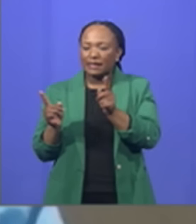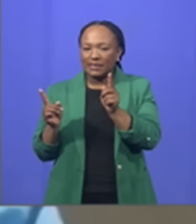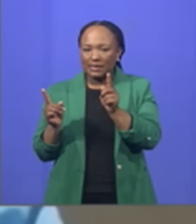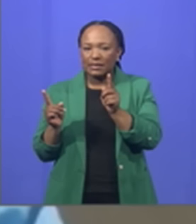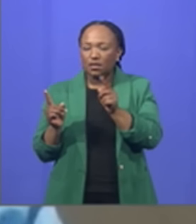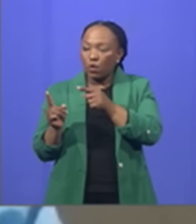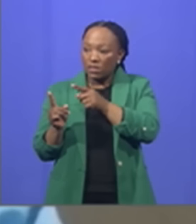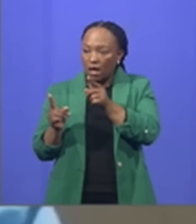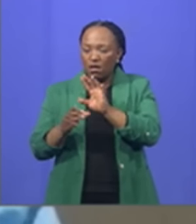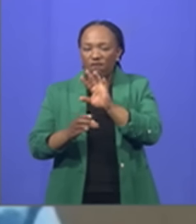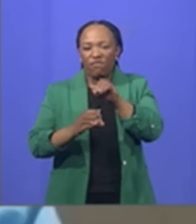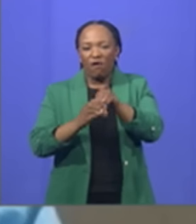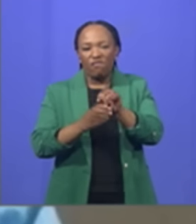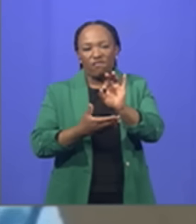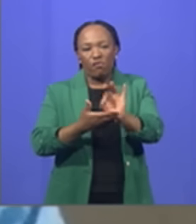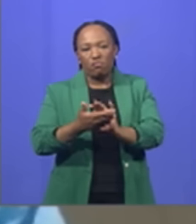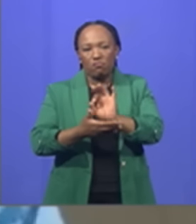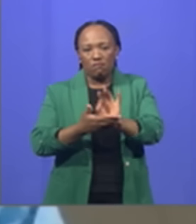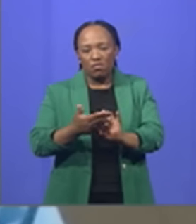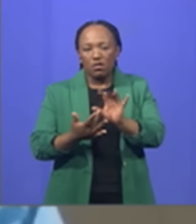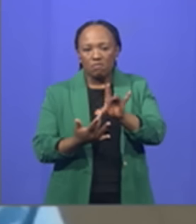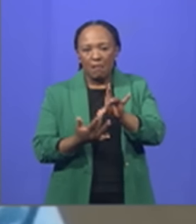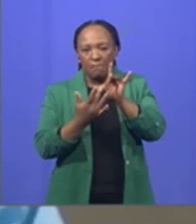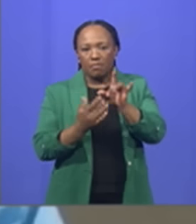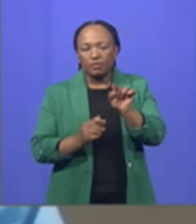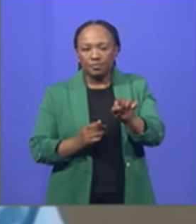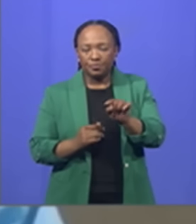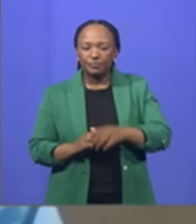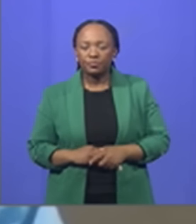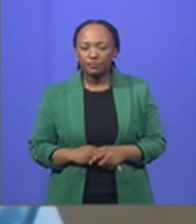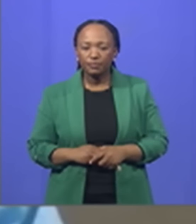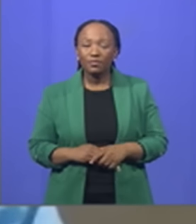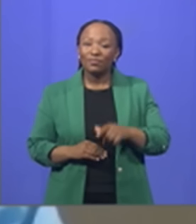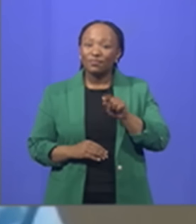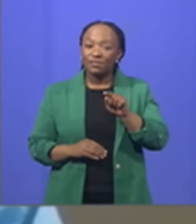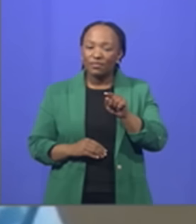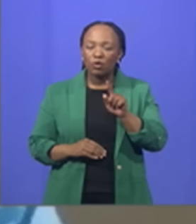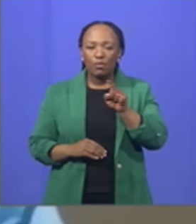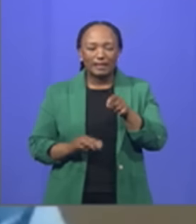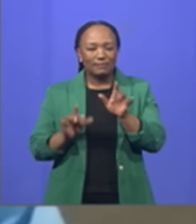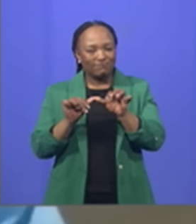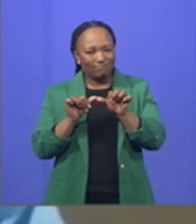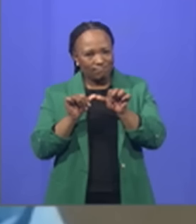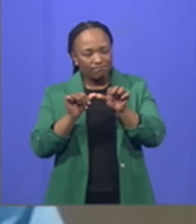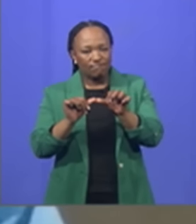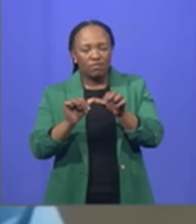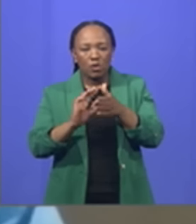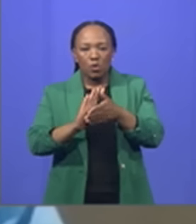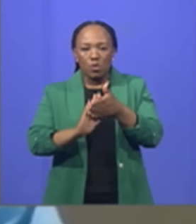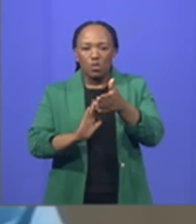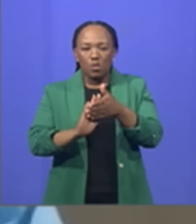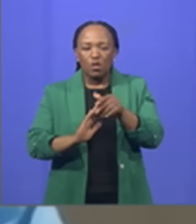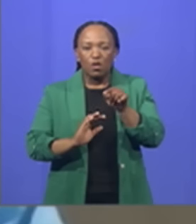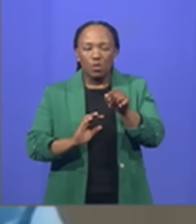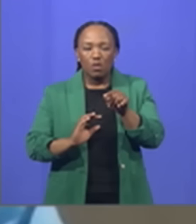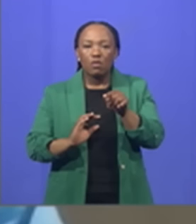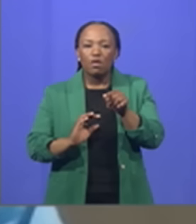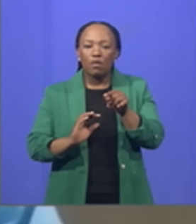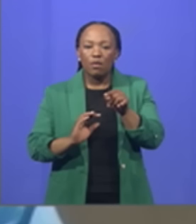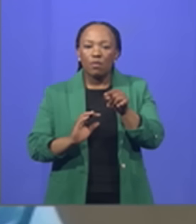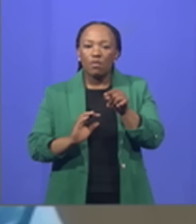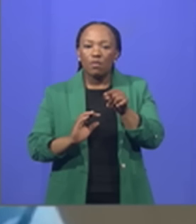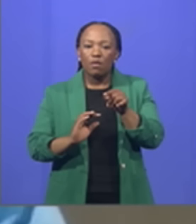tšeang karolo go kgetha bonkgetheng. Jwale re swanetše go tšwetša pele taba ya gore